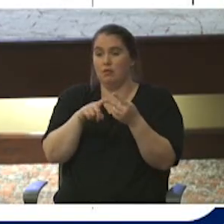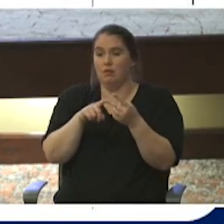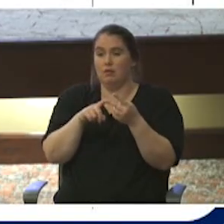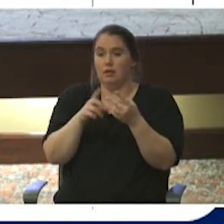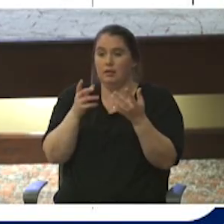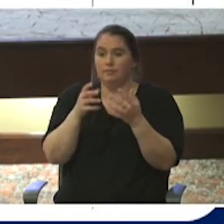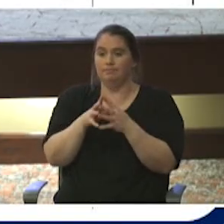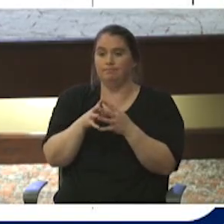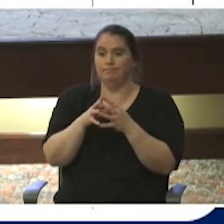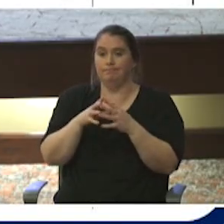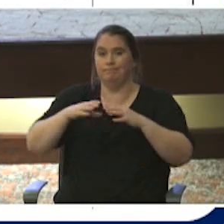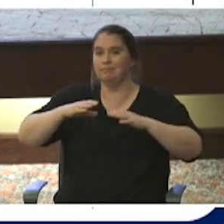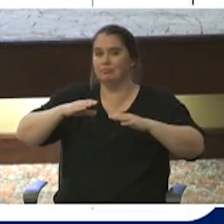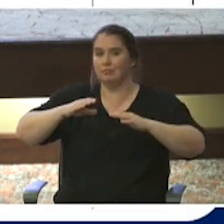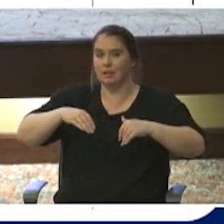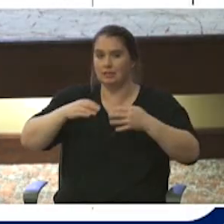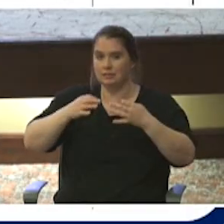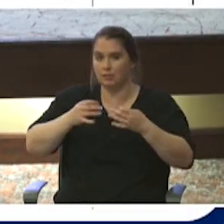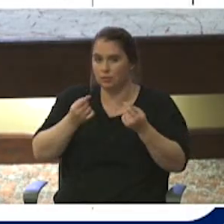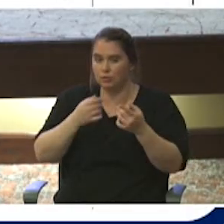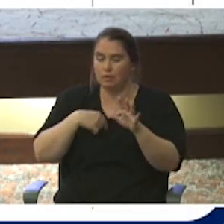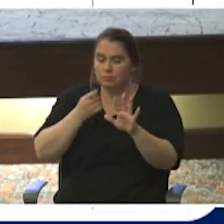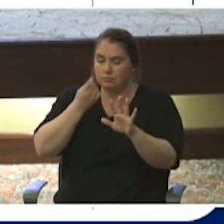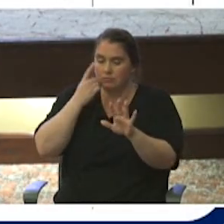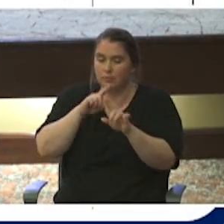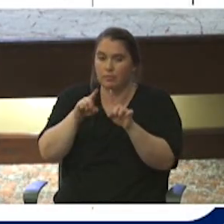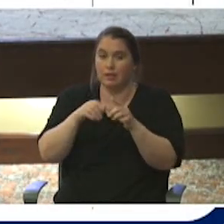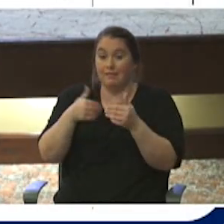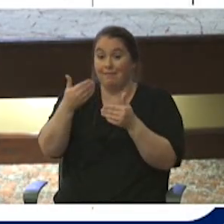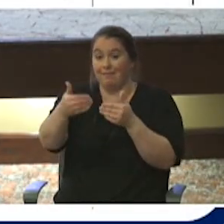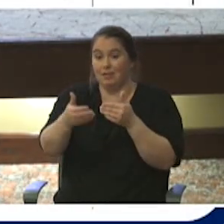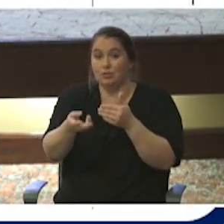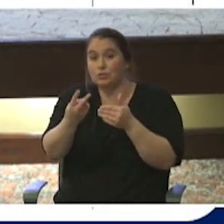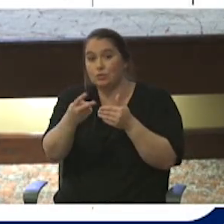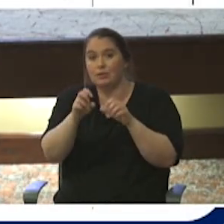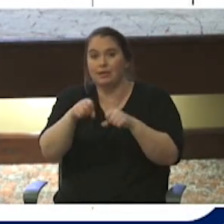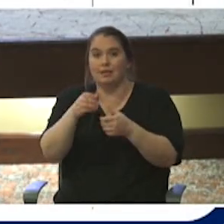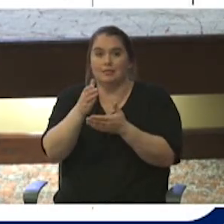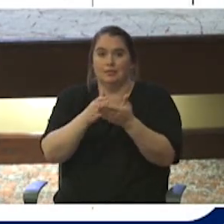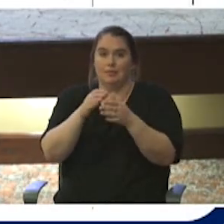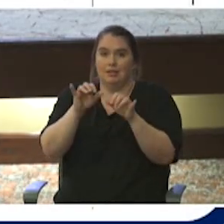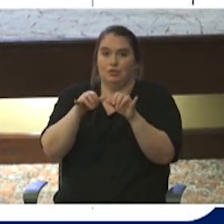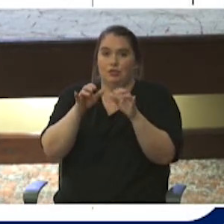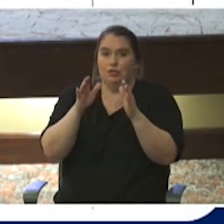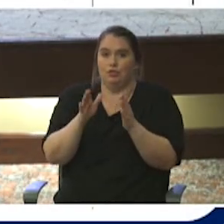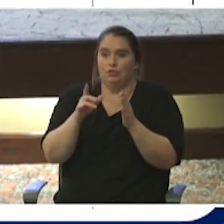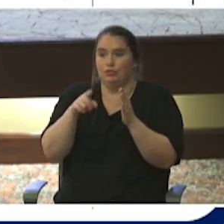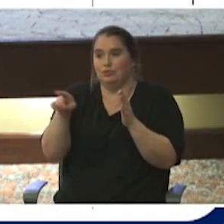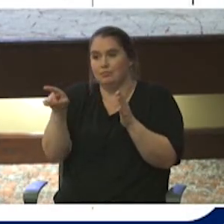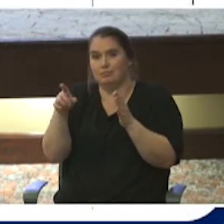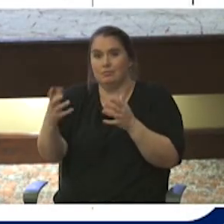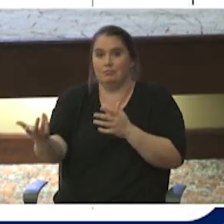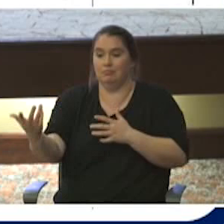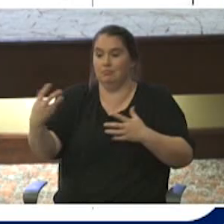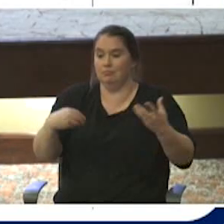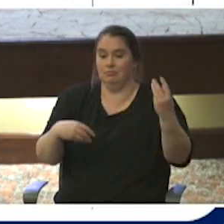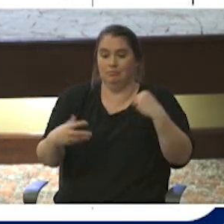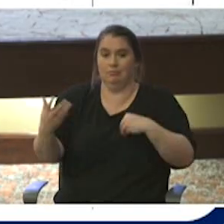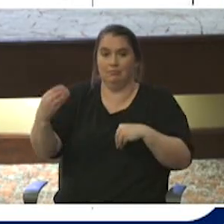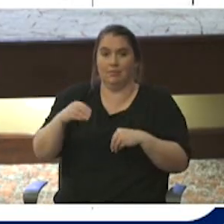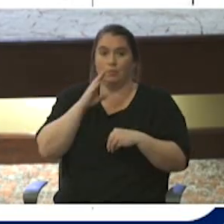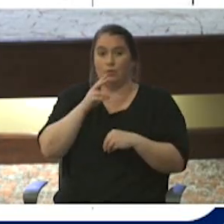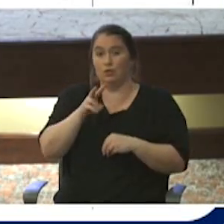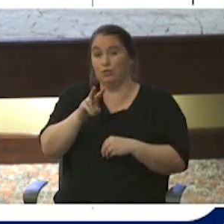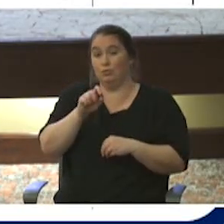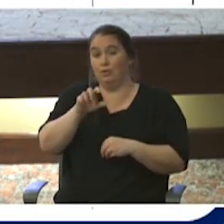haven't decided what to do yet, but the phase 2 this later, but get some of the engineering in place, or would that be 2.5 million just to do that,